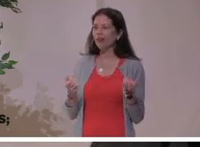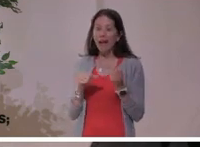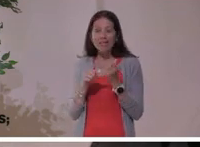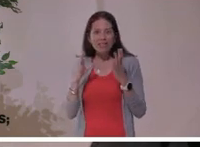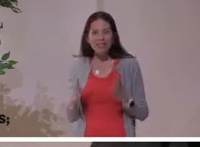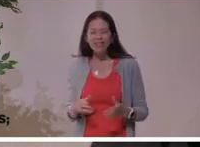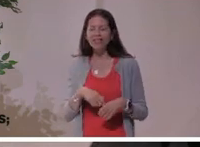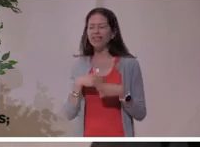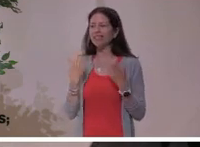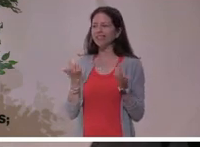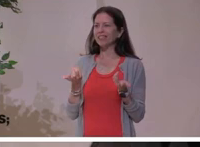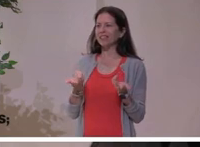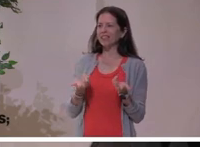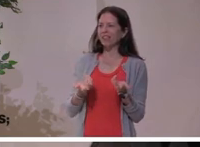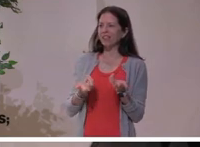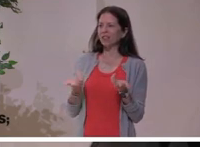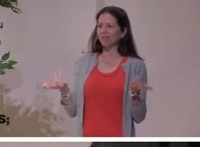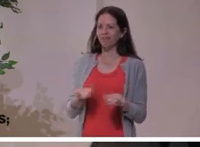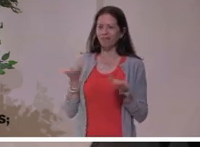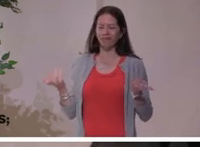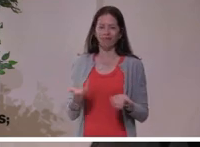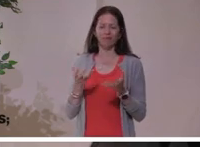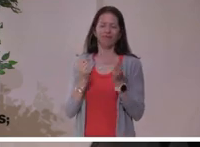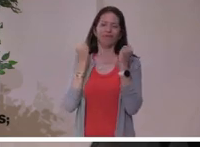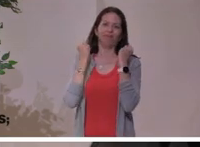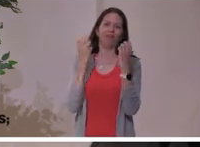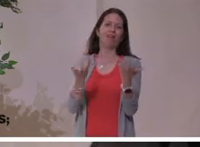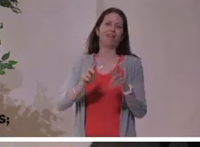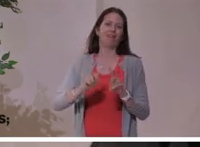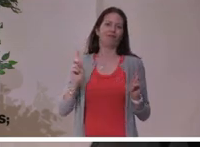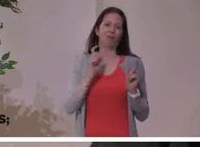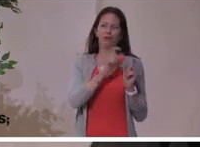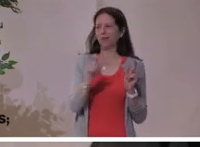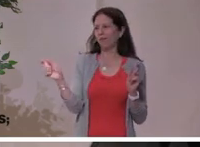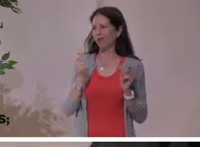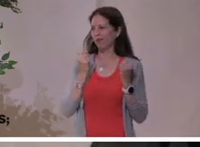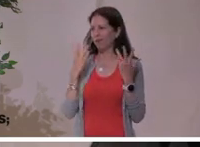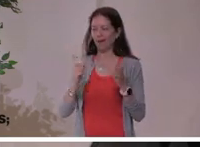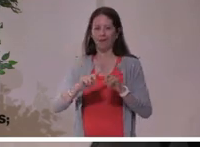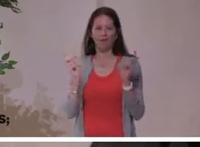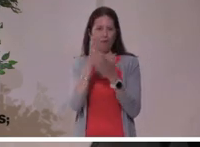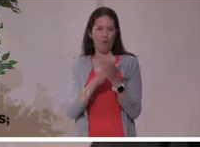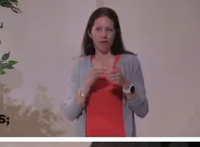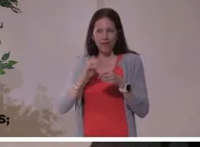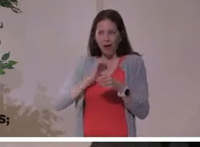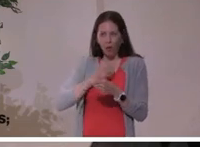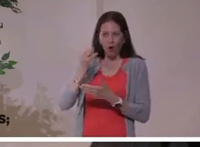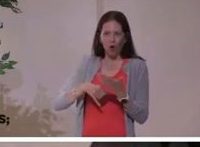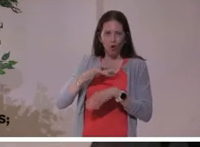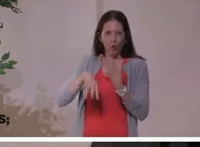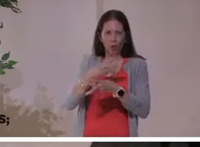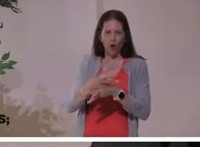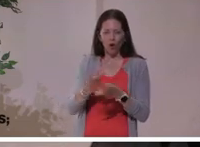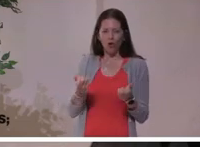assistants. I'm finding just so many different people and parts of the of our art of fashion that goes